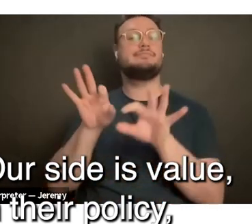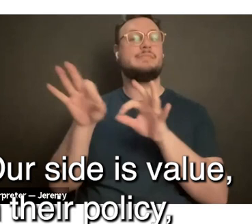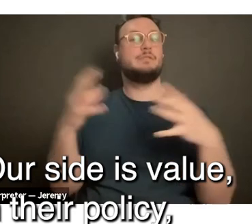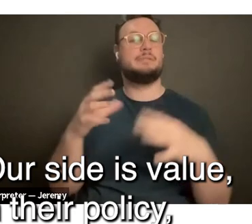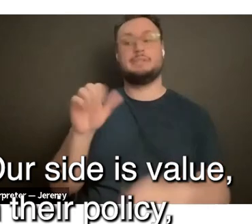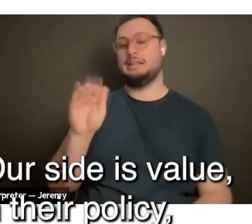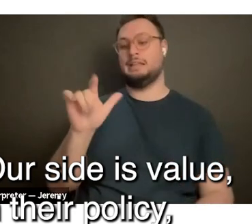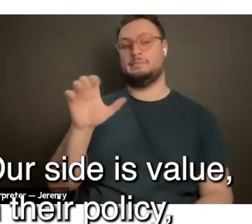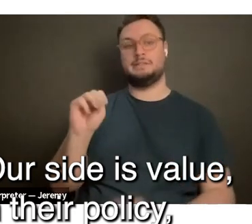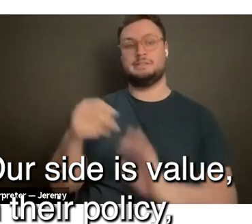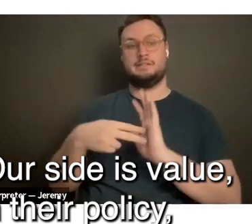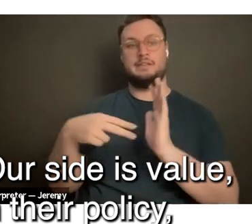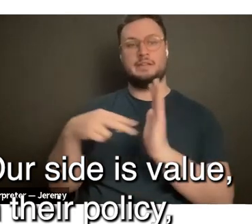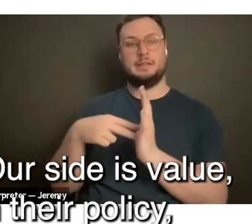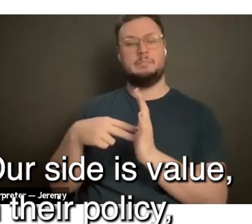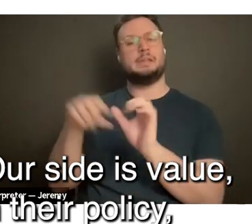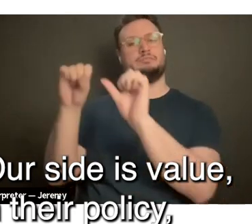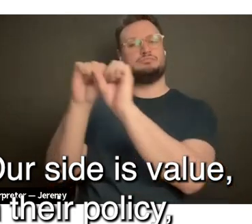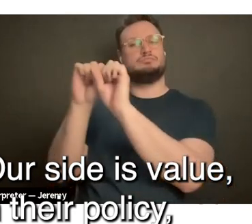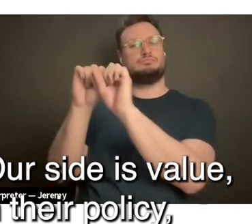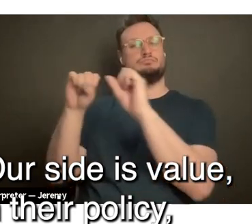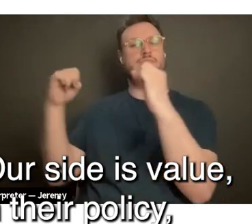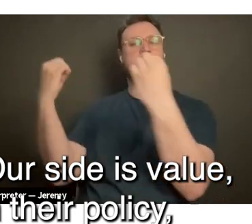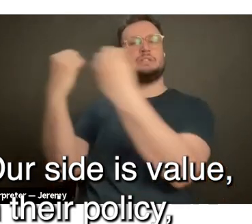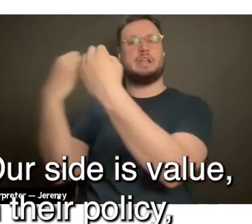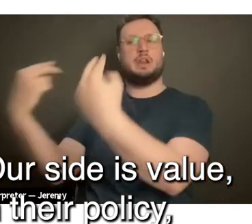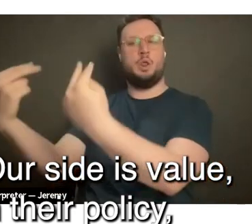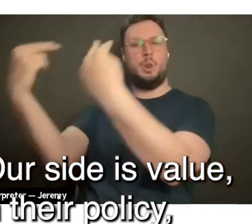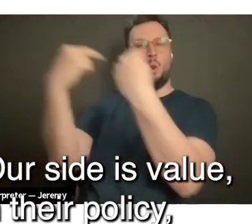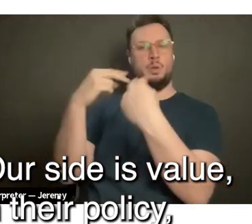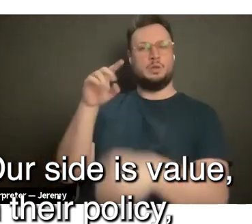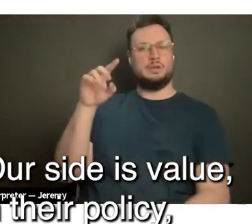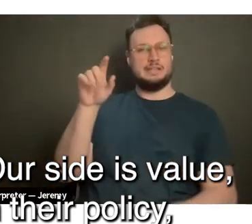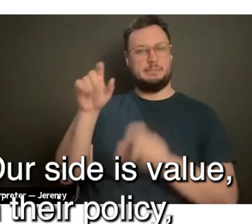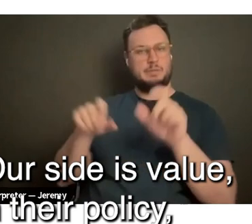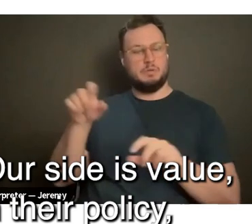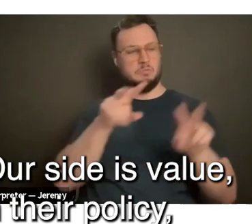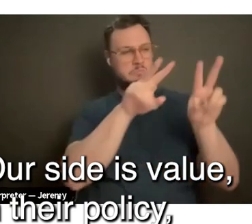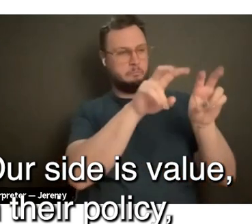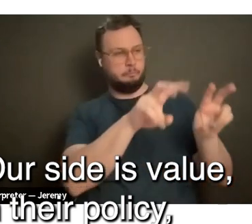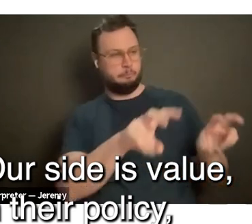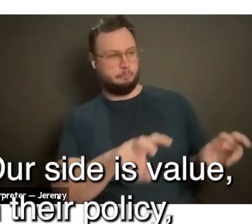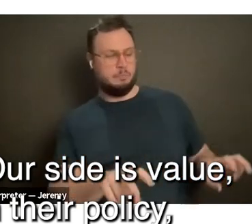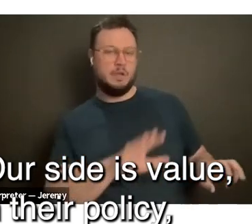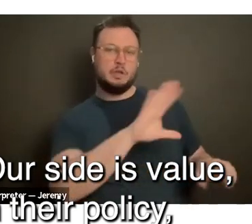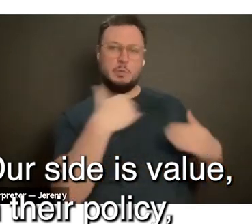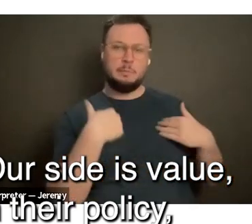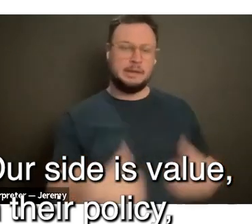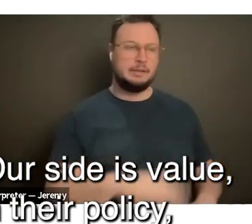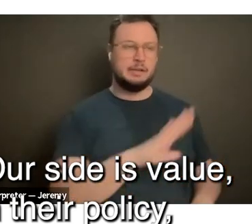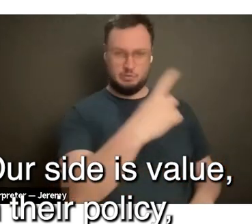value to people's bodies and minds based on societally constructed ideas of